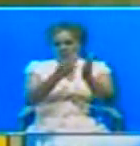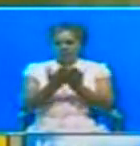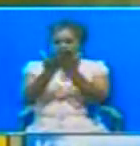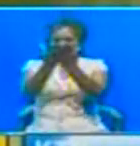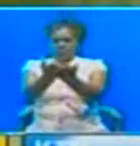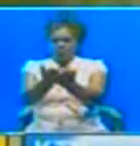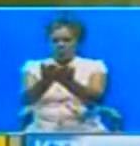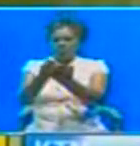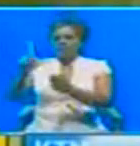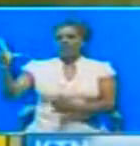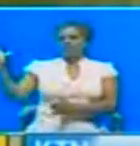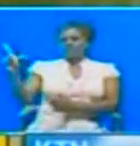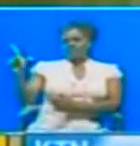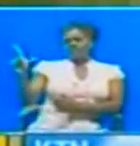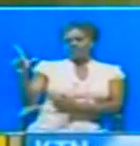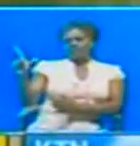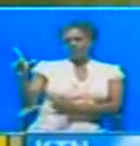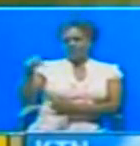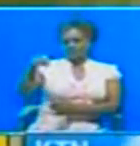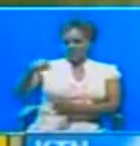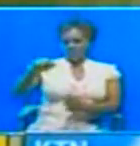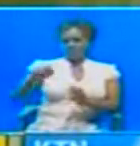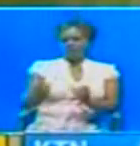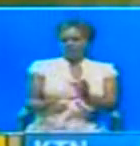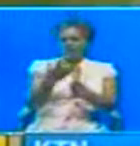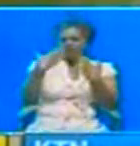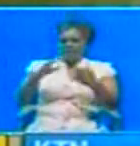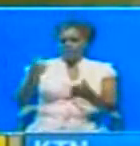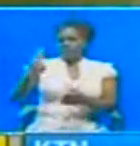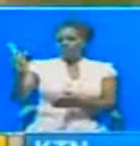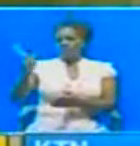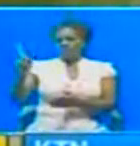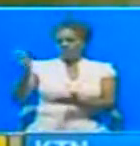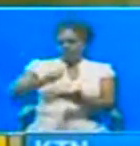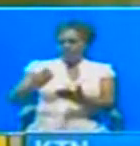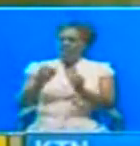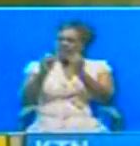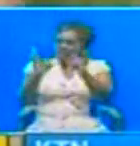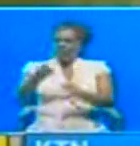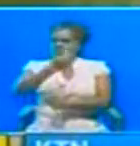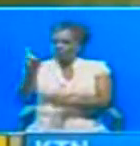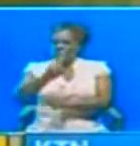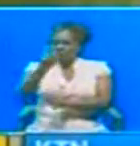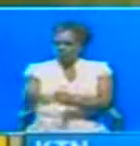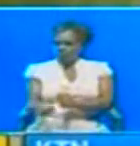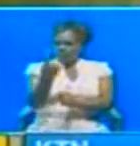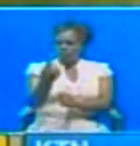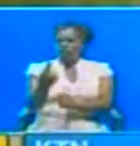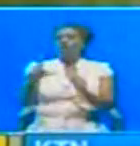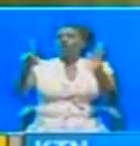to the legislature, and the legislature has enacted, the president has assented. If any question arises as to whether that